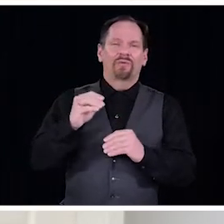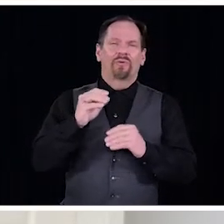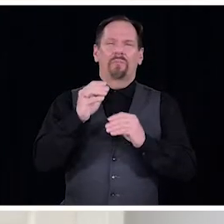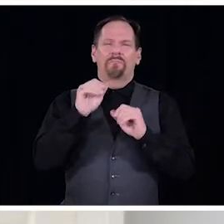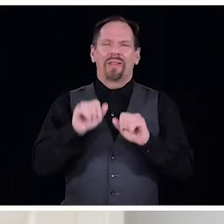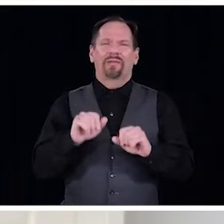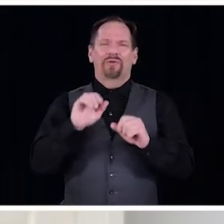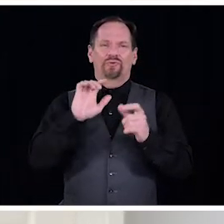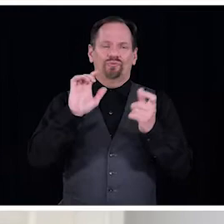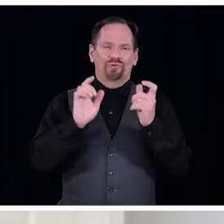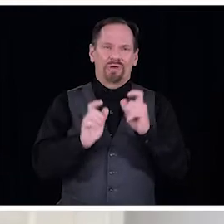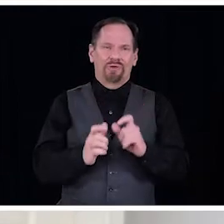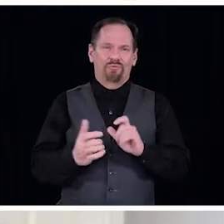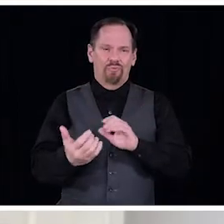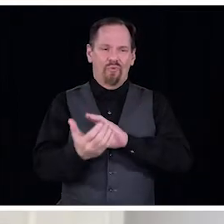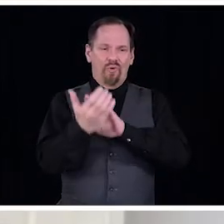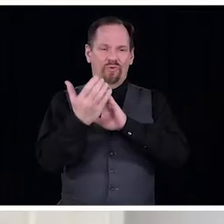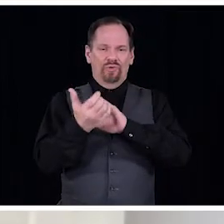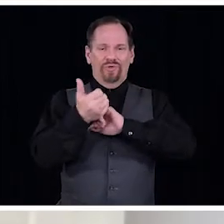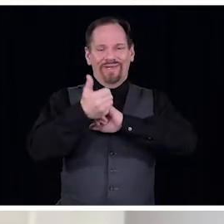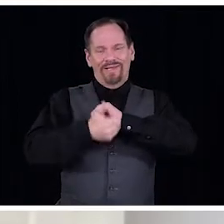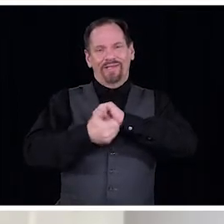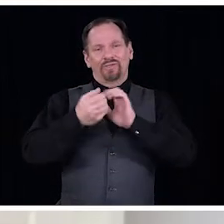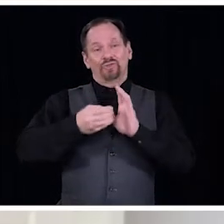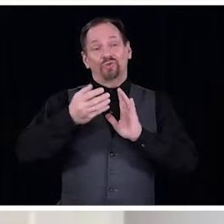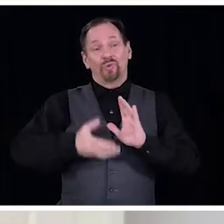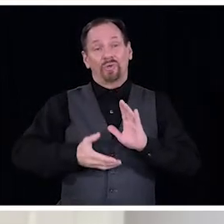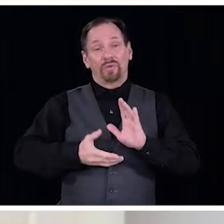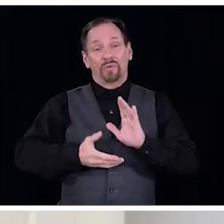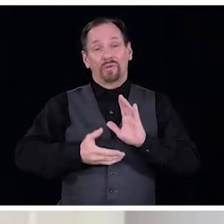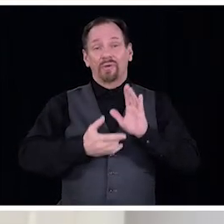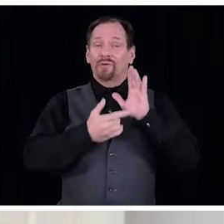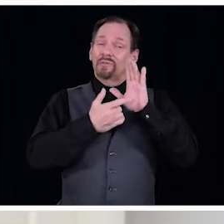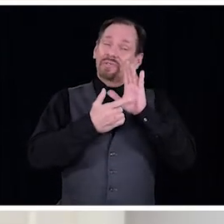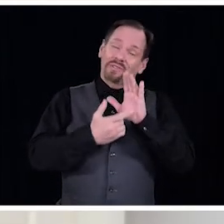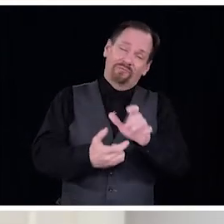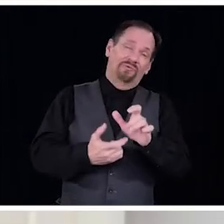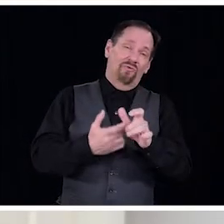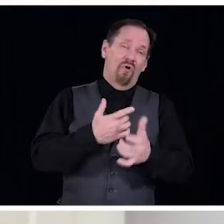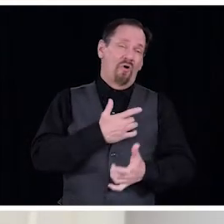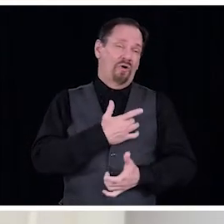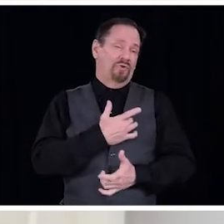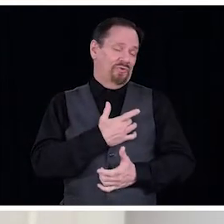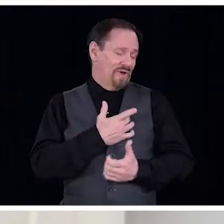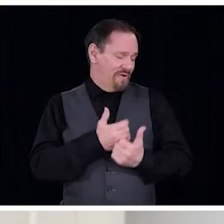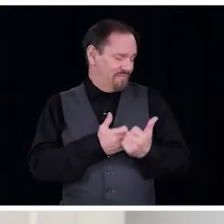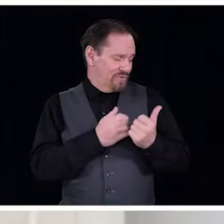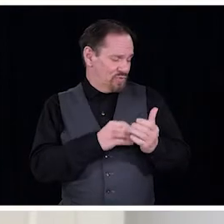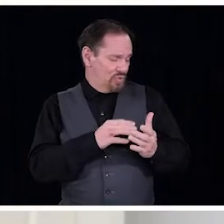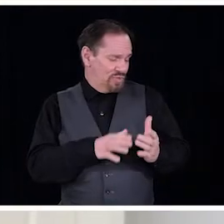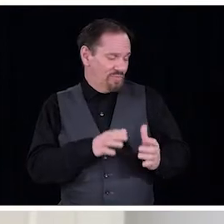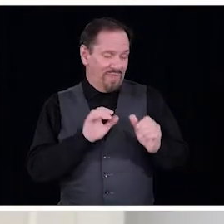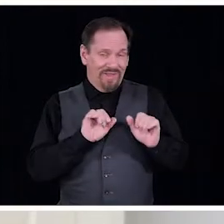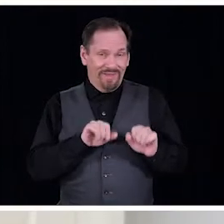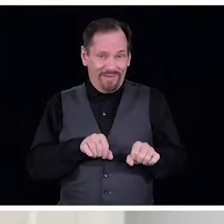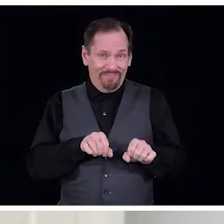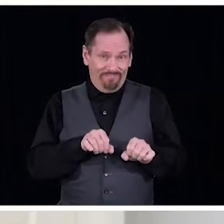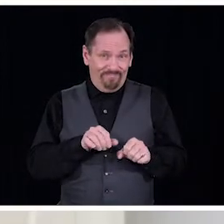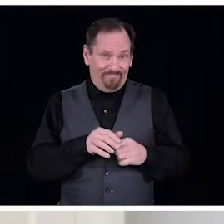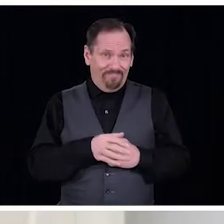to meet each student where they are, quote, pouring your heart into nurturing each student's ability and potential, end